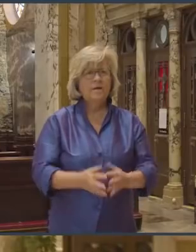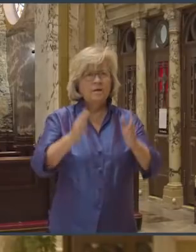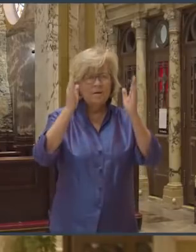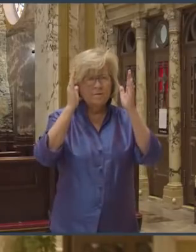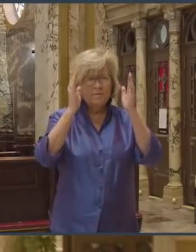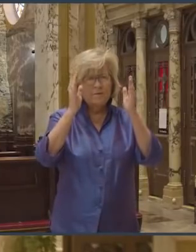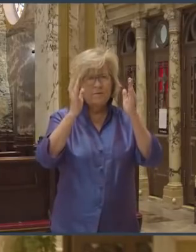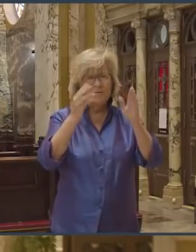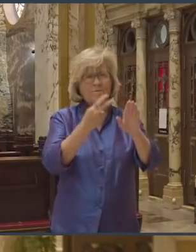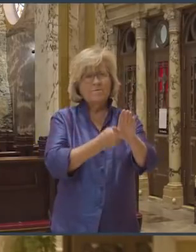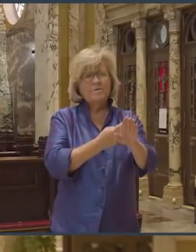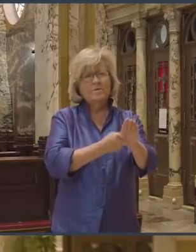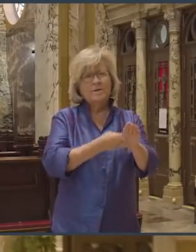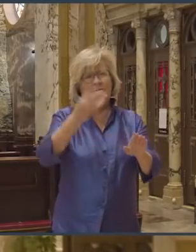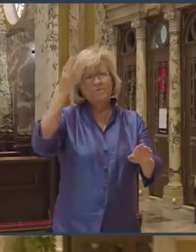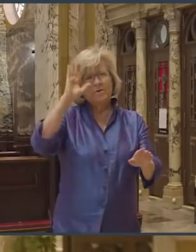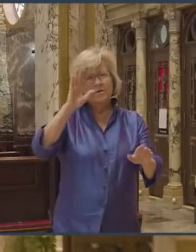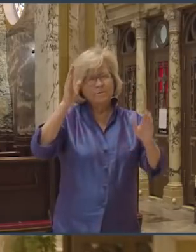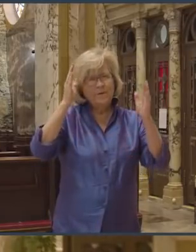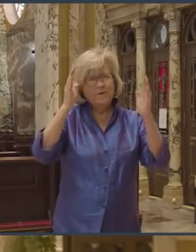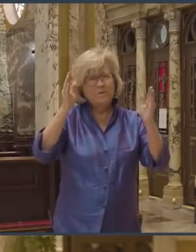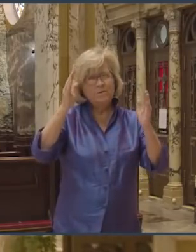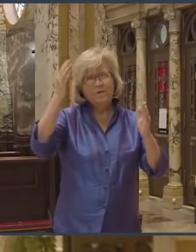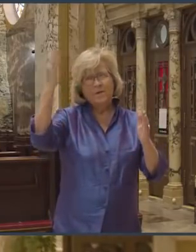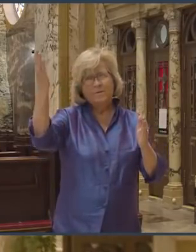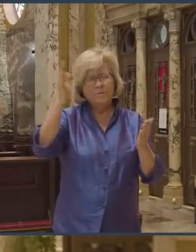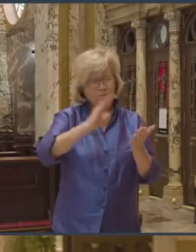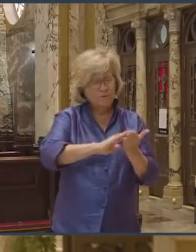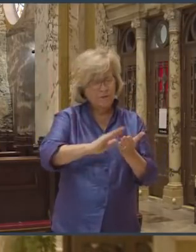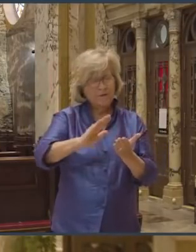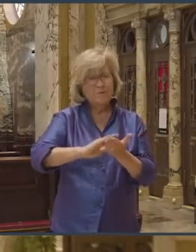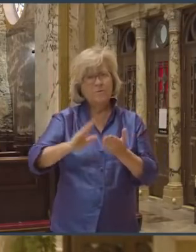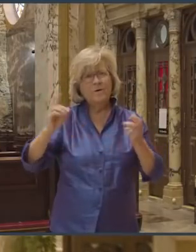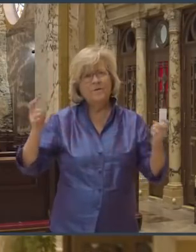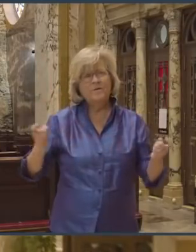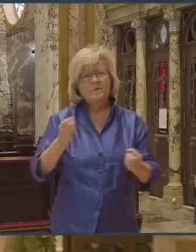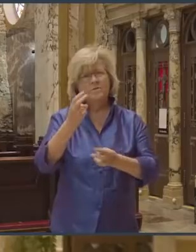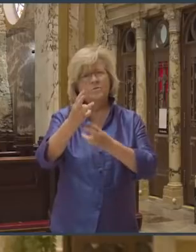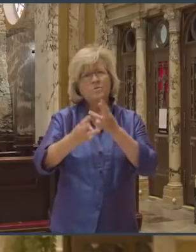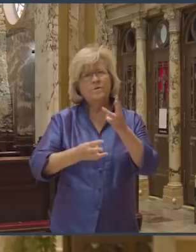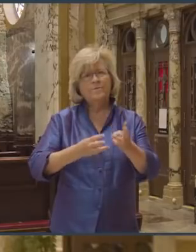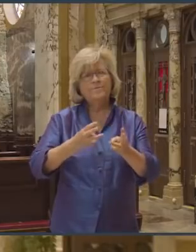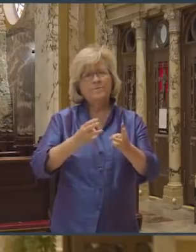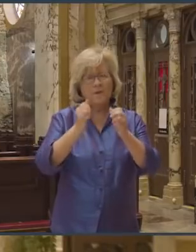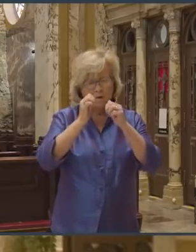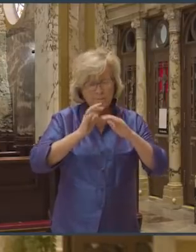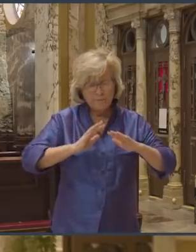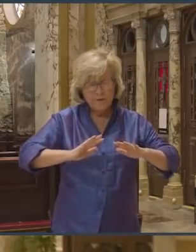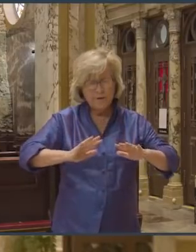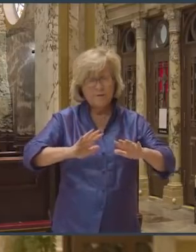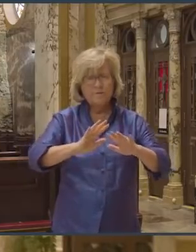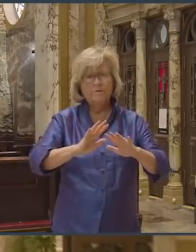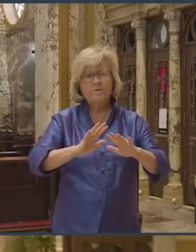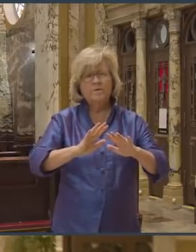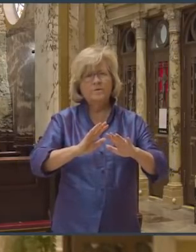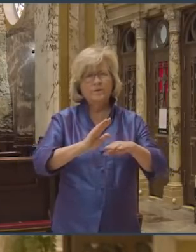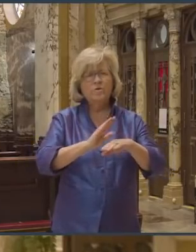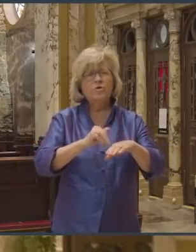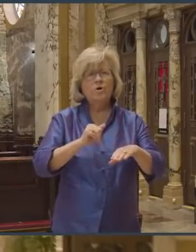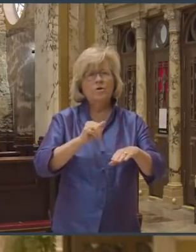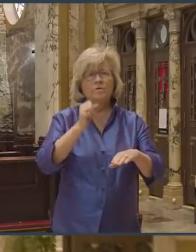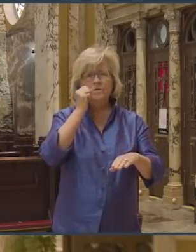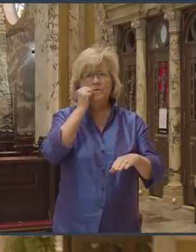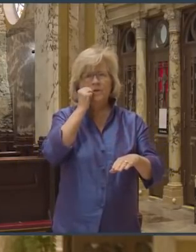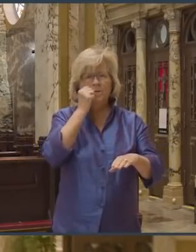Behold the Lamb of God. Behold him who takes away the sins of the world. Blessed are those called to the supper of the